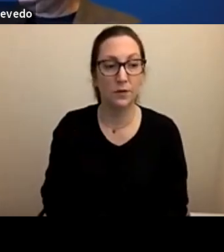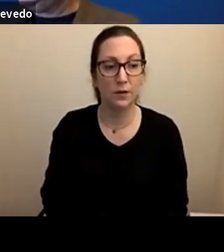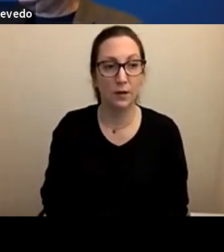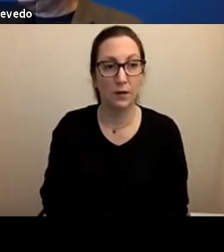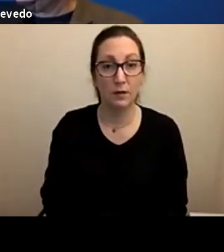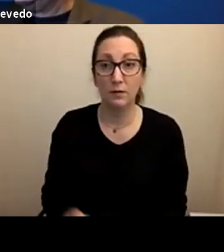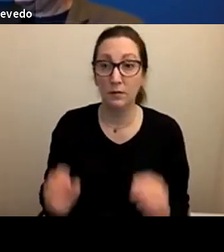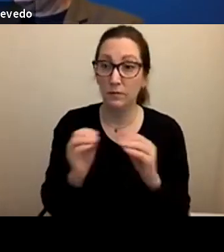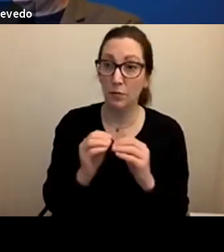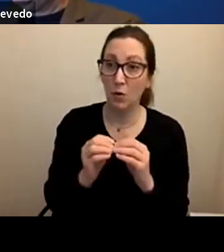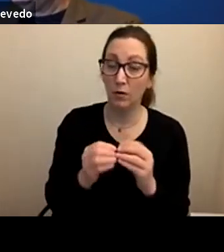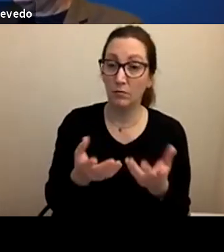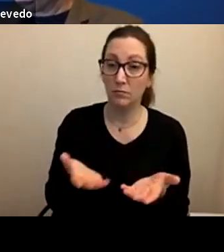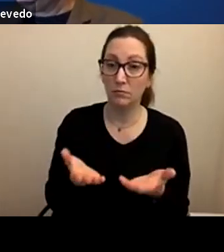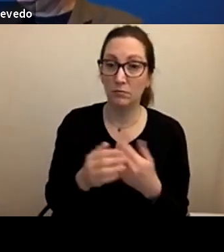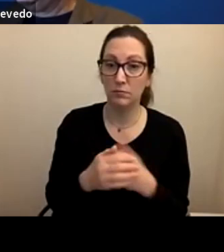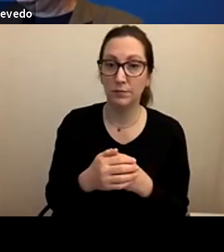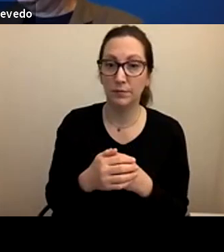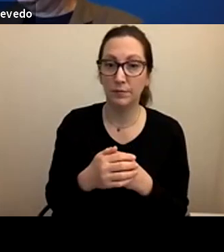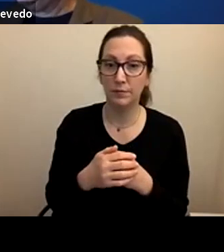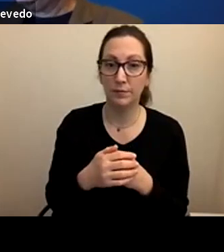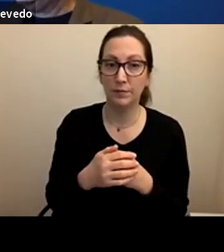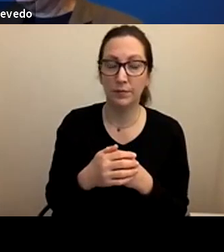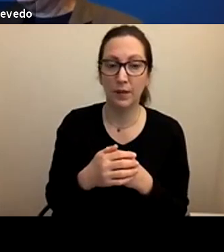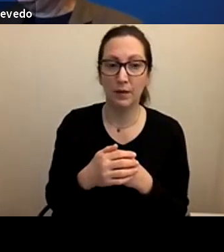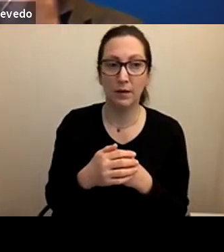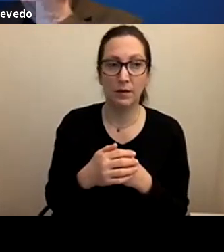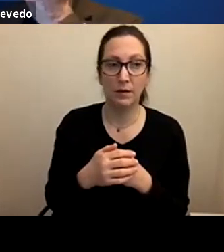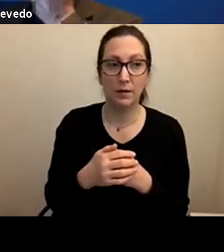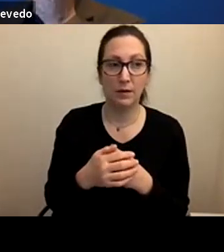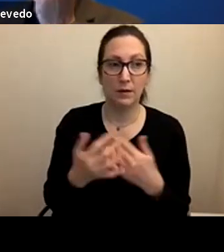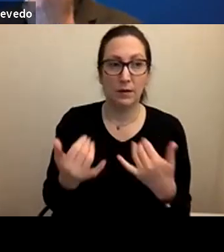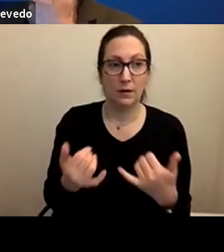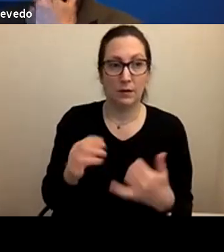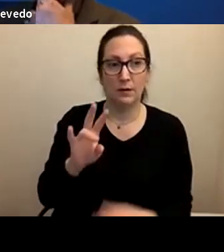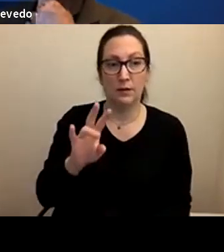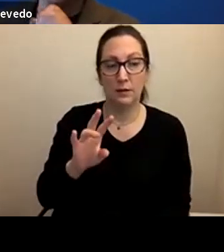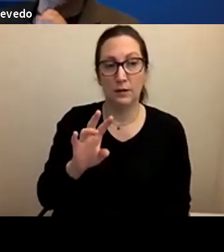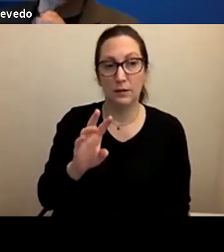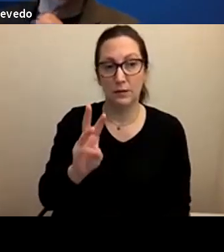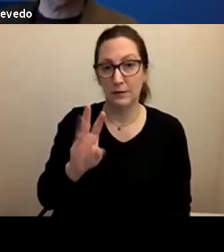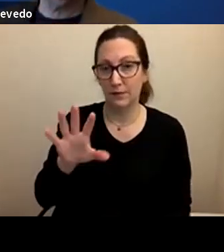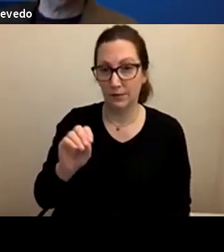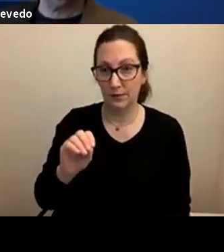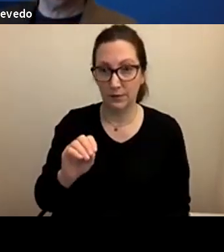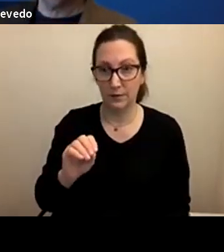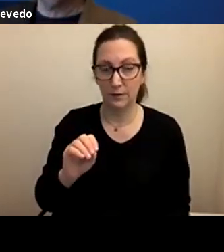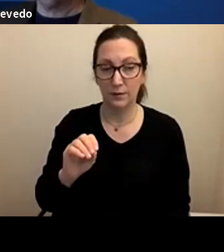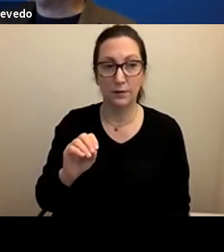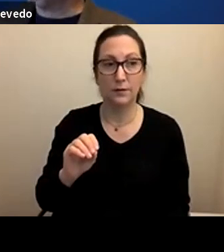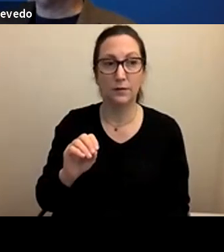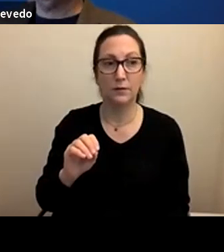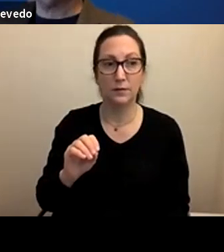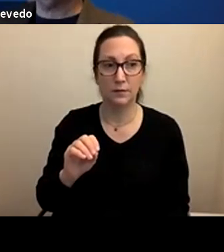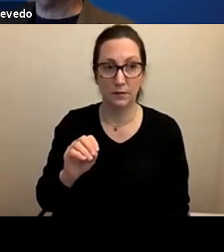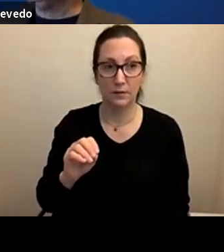Does anybody else have anything they might want to add? It is about 10 minutes of 7, and we still have